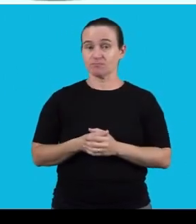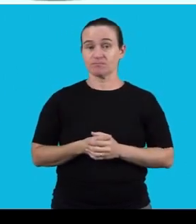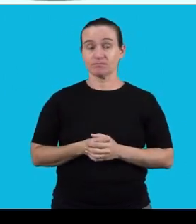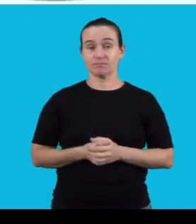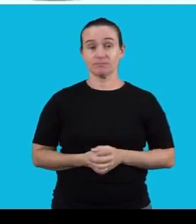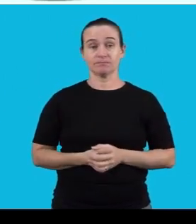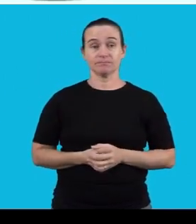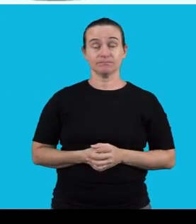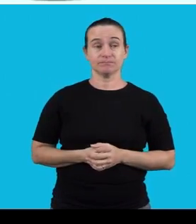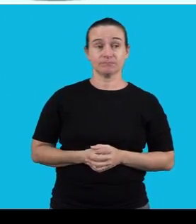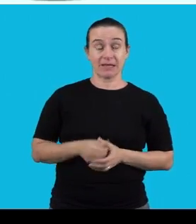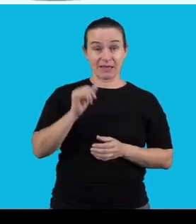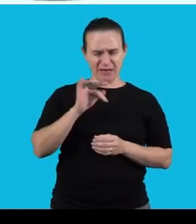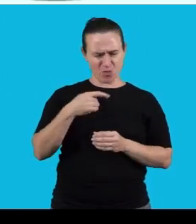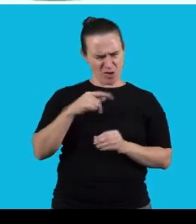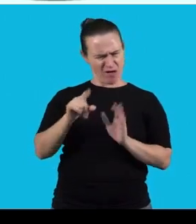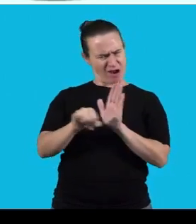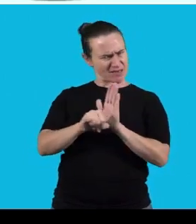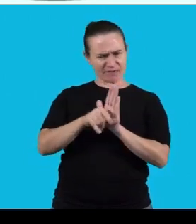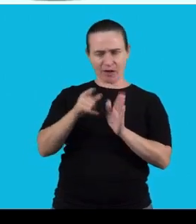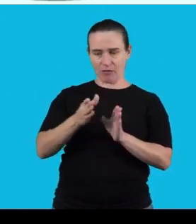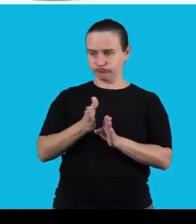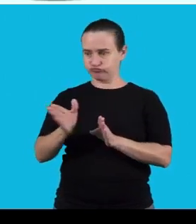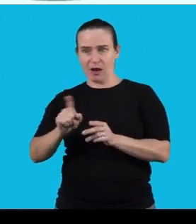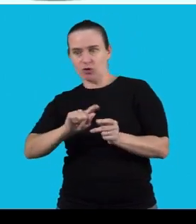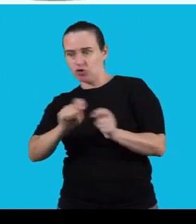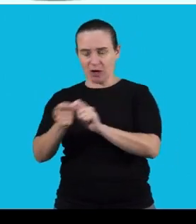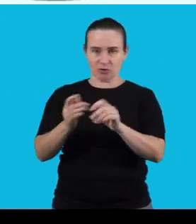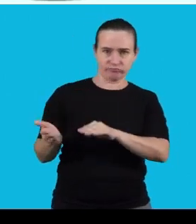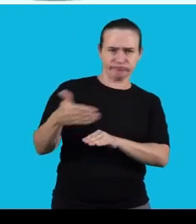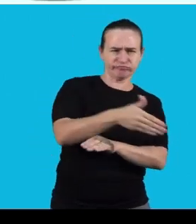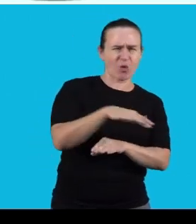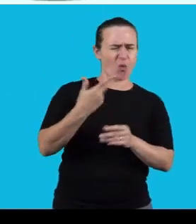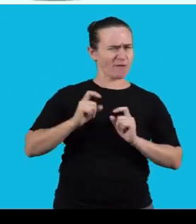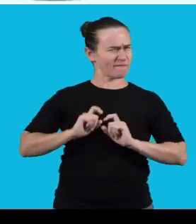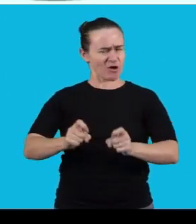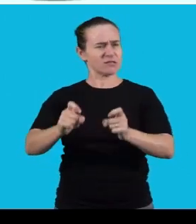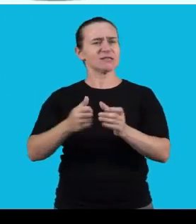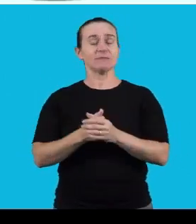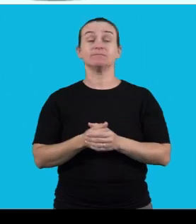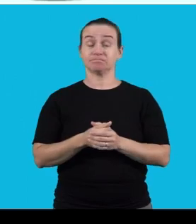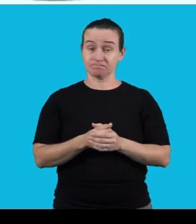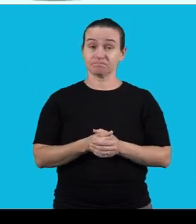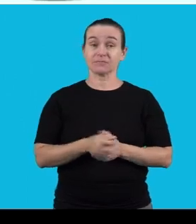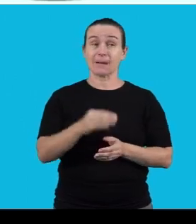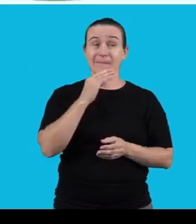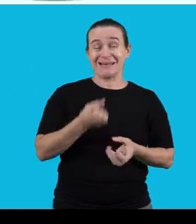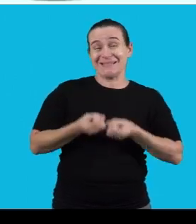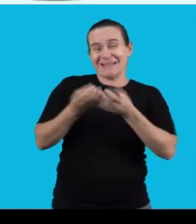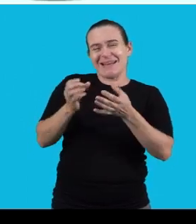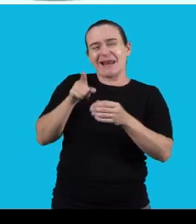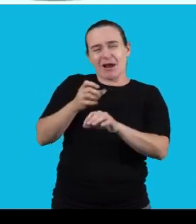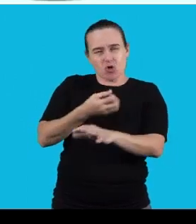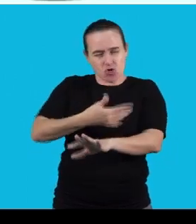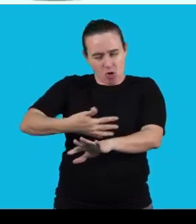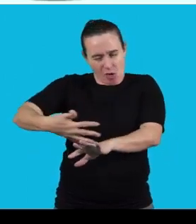and direction is picked up, the crystal are stimulated and they send the